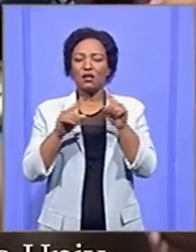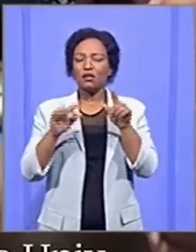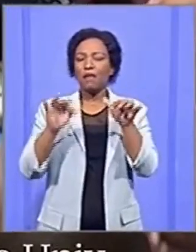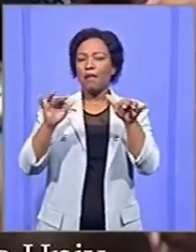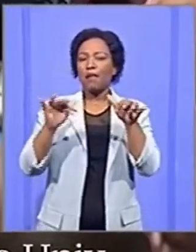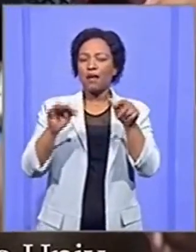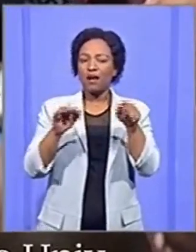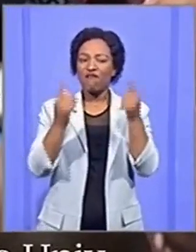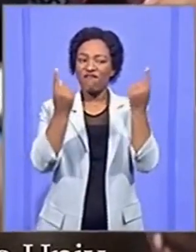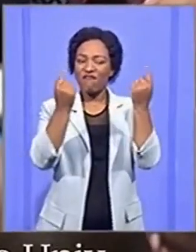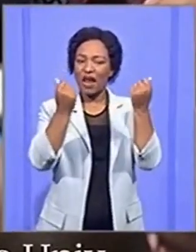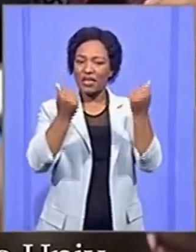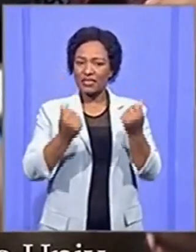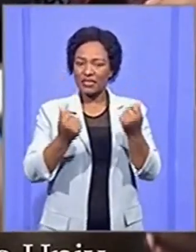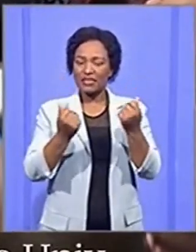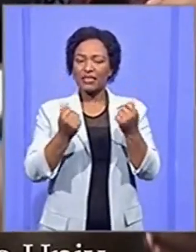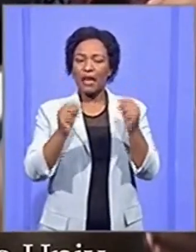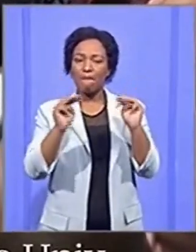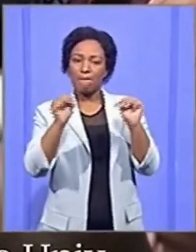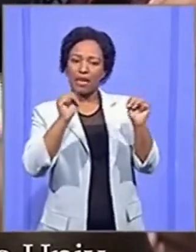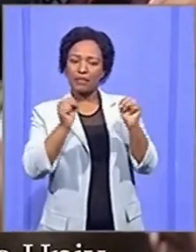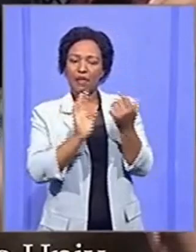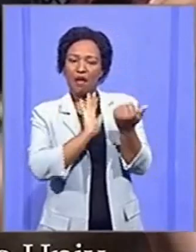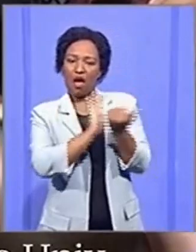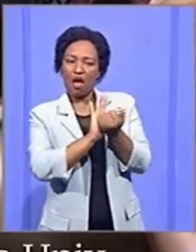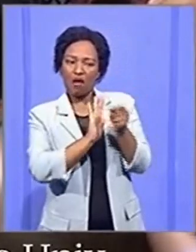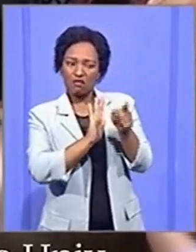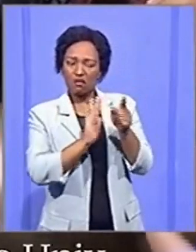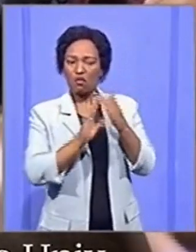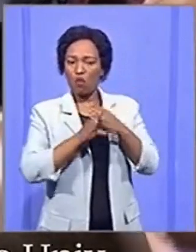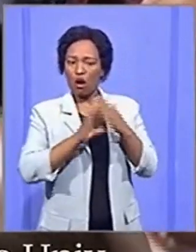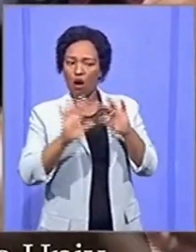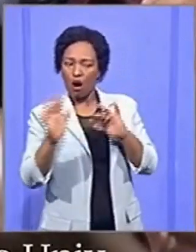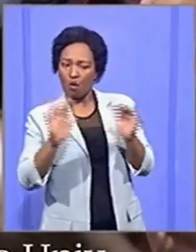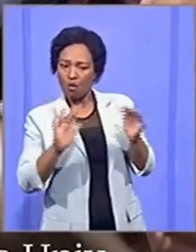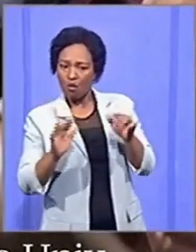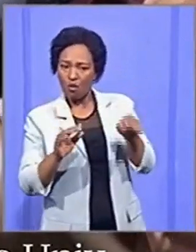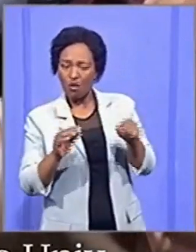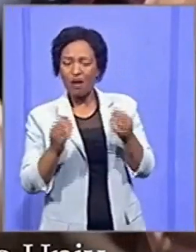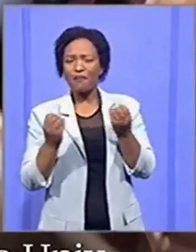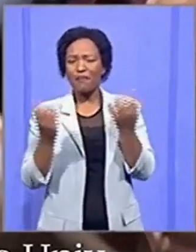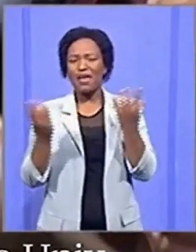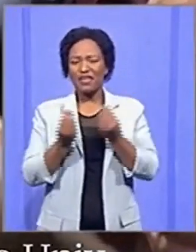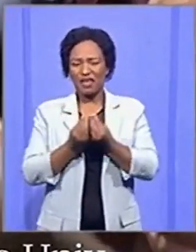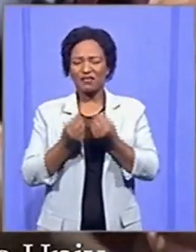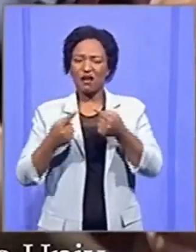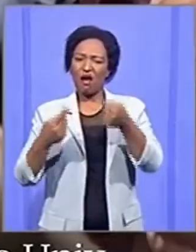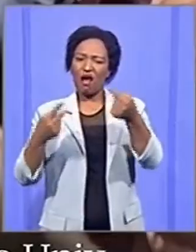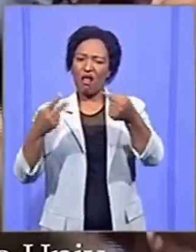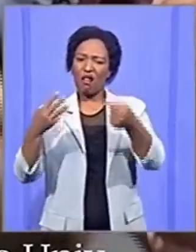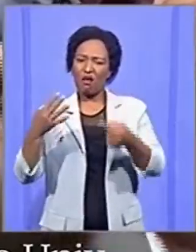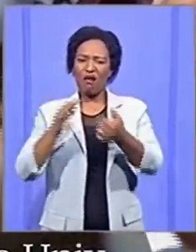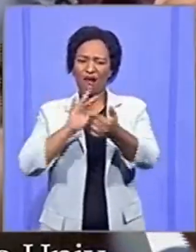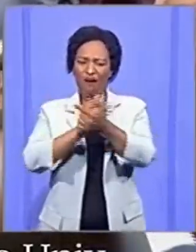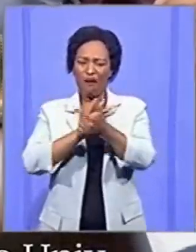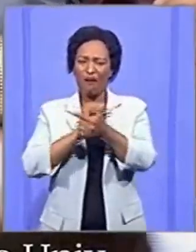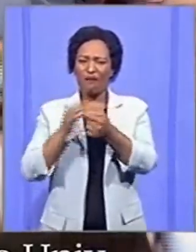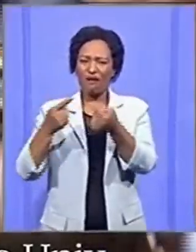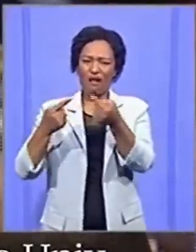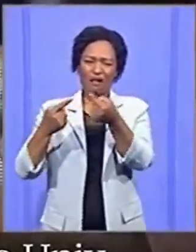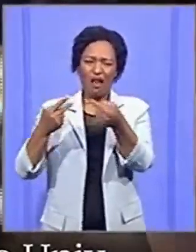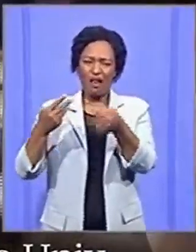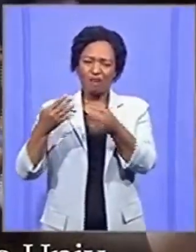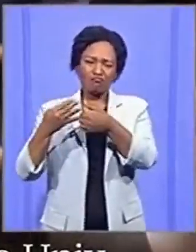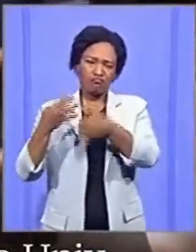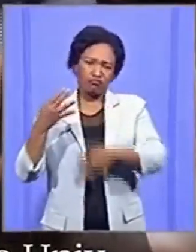Finance Management Act rona e sebetsa jwang go na le ntho tse ngata go na le melao e ka bang